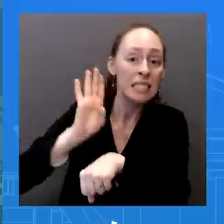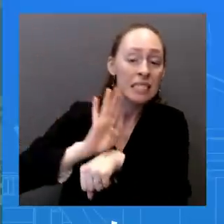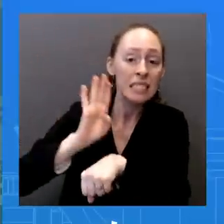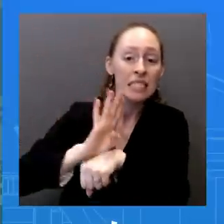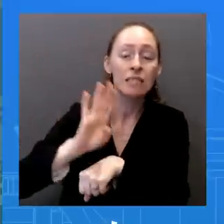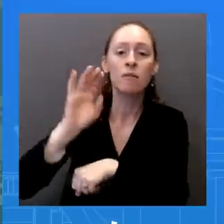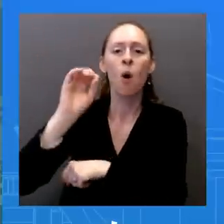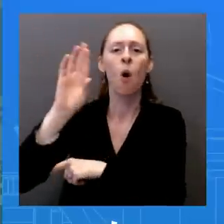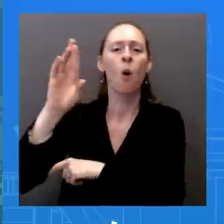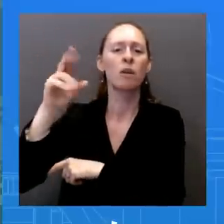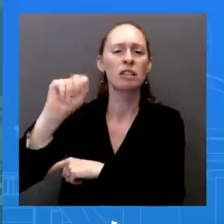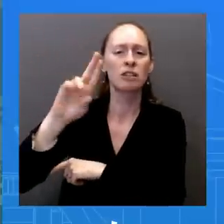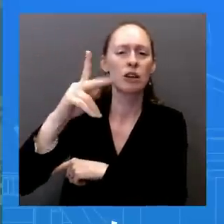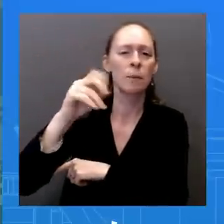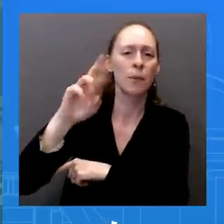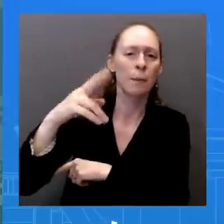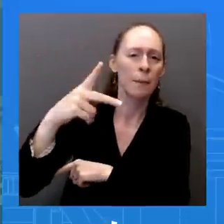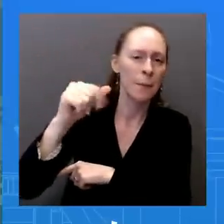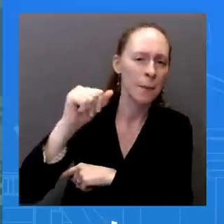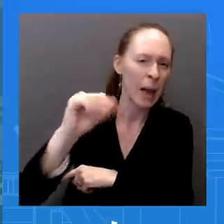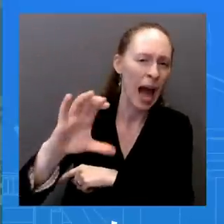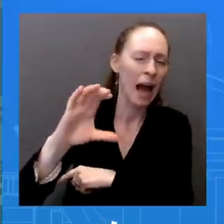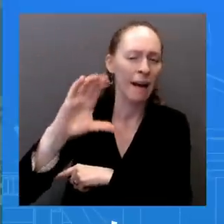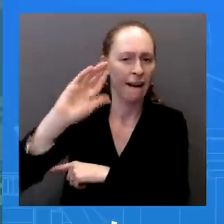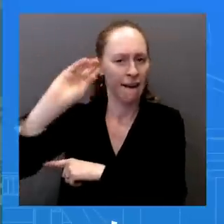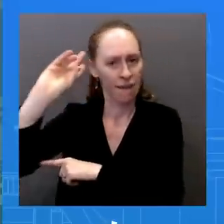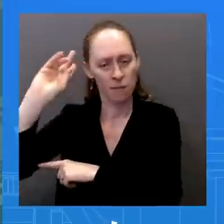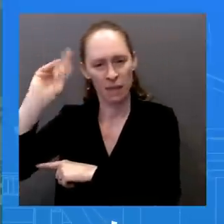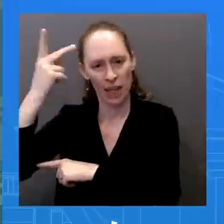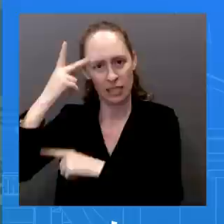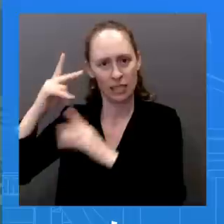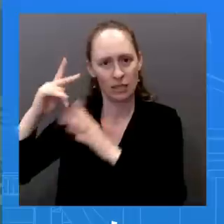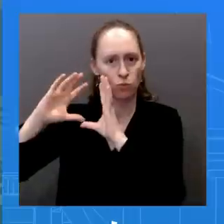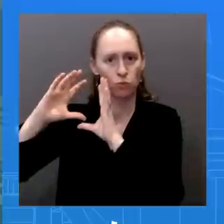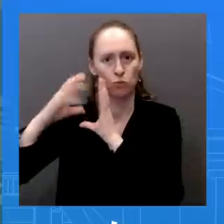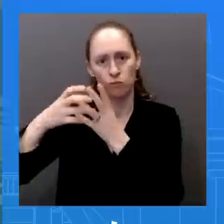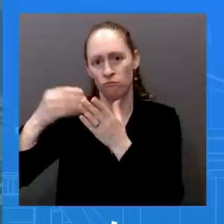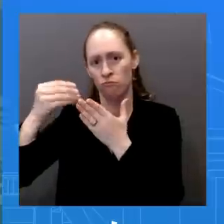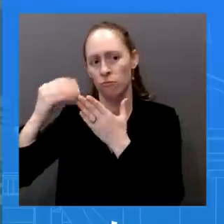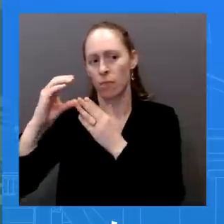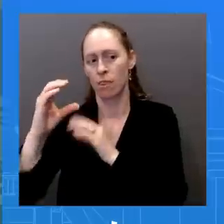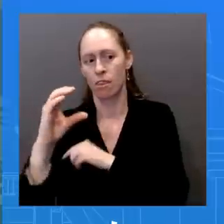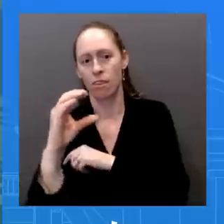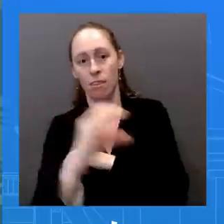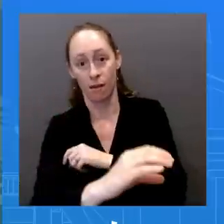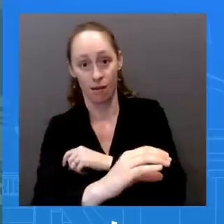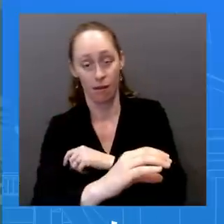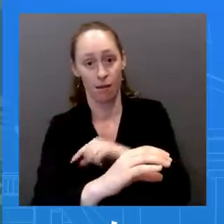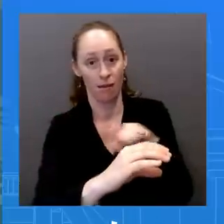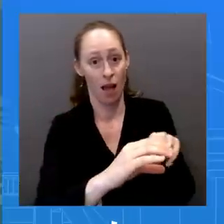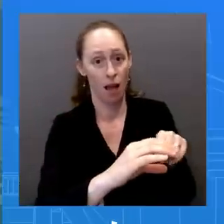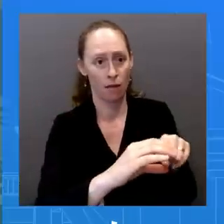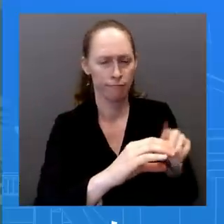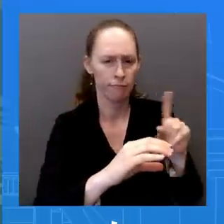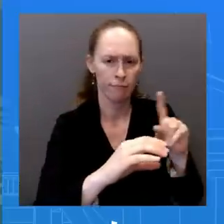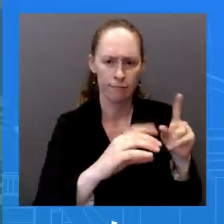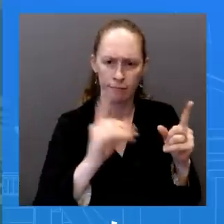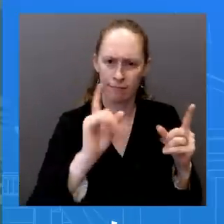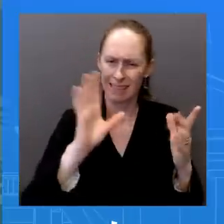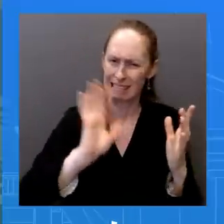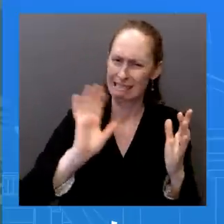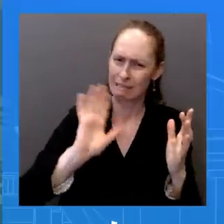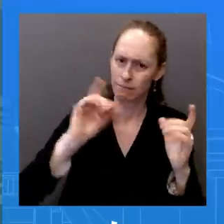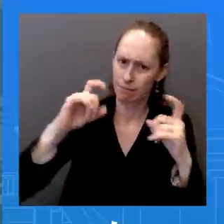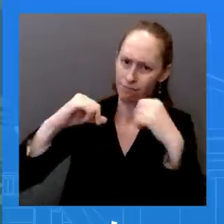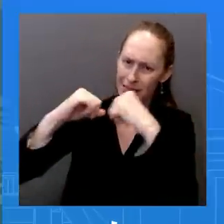President Biden will speak about the importance of protecting our democracy by getting dark money out of our politics and closing off loopholes